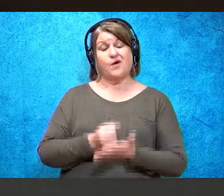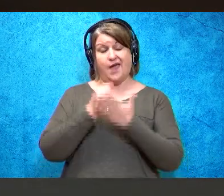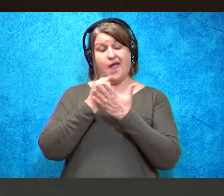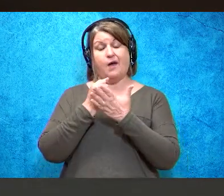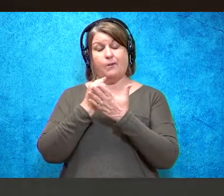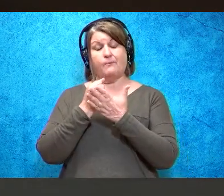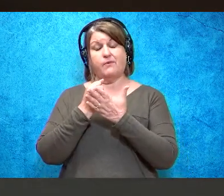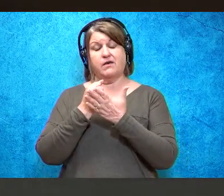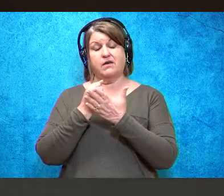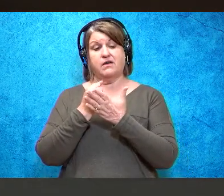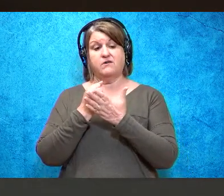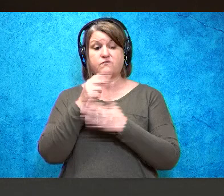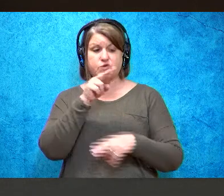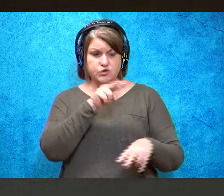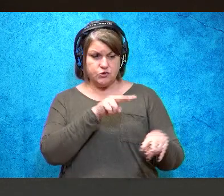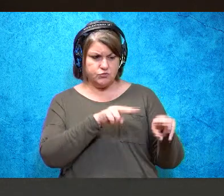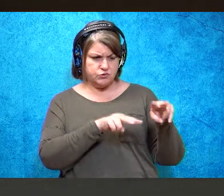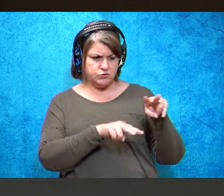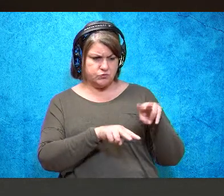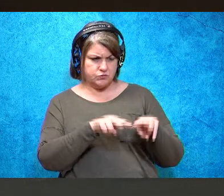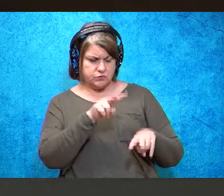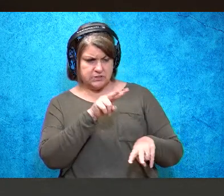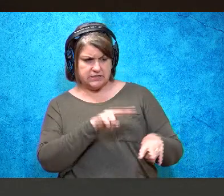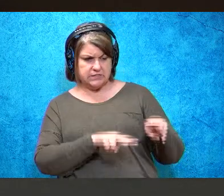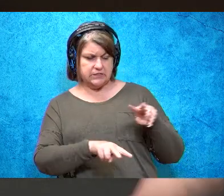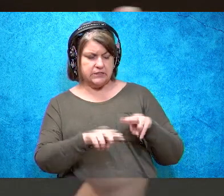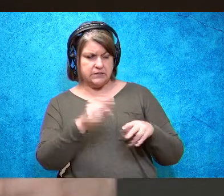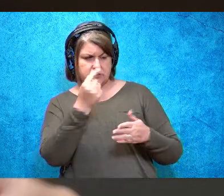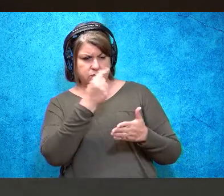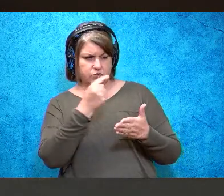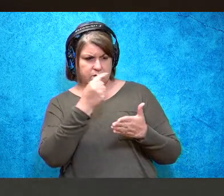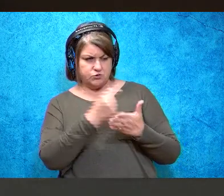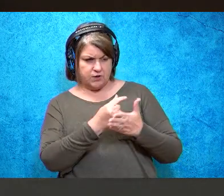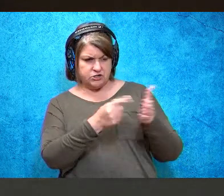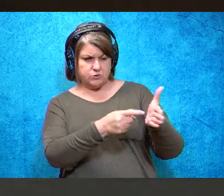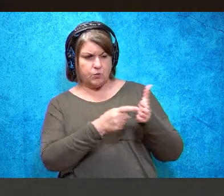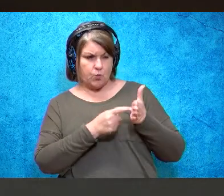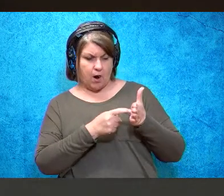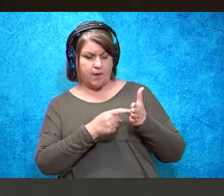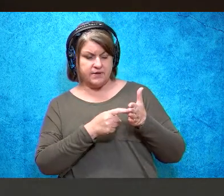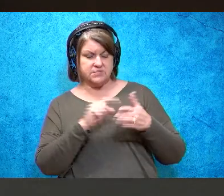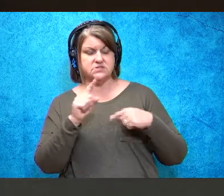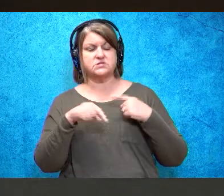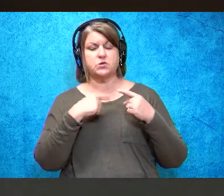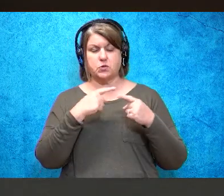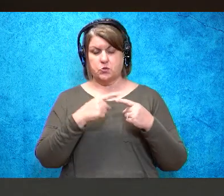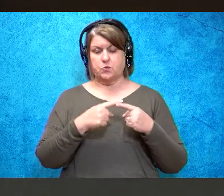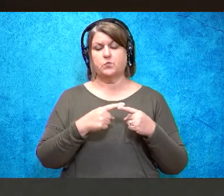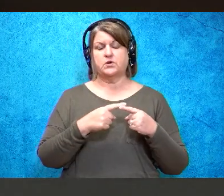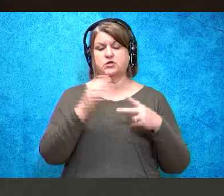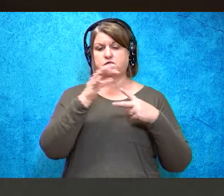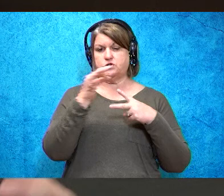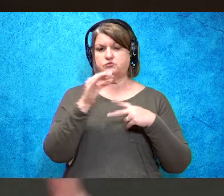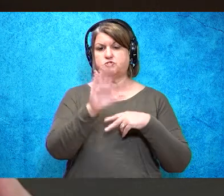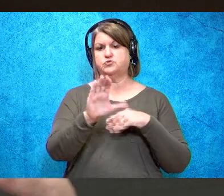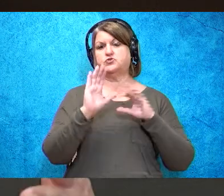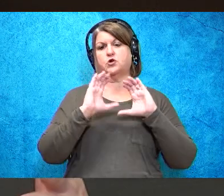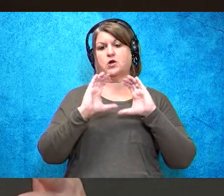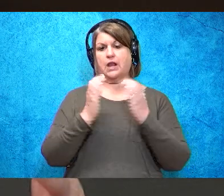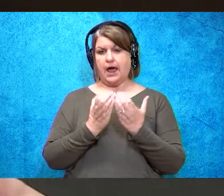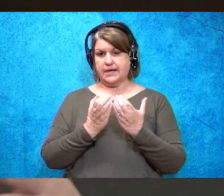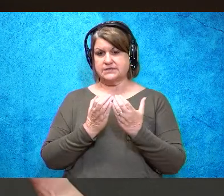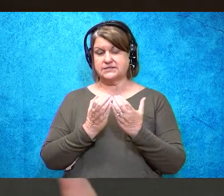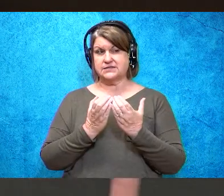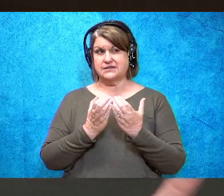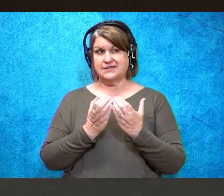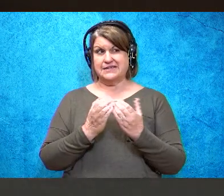at least look over the graduation requirements so that when you're making your course requests,